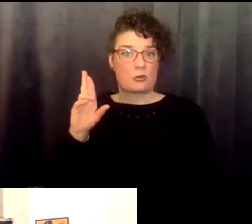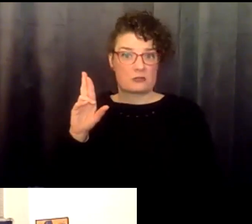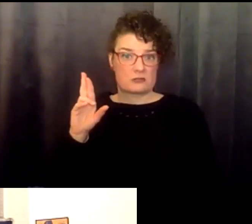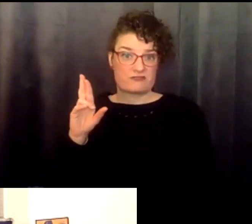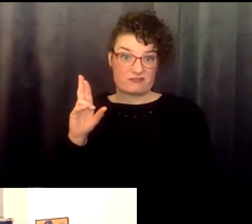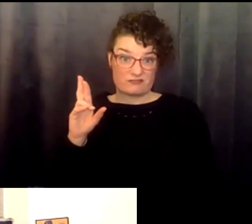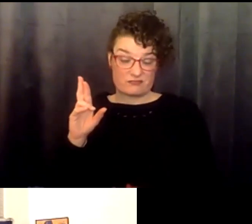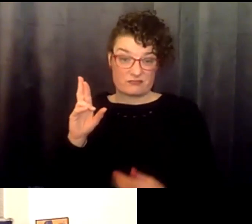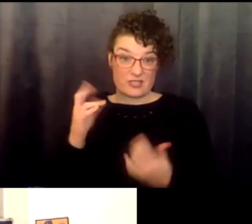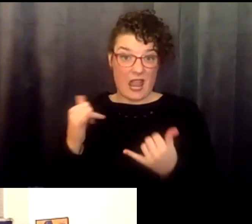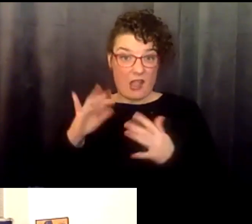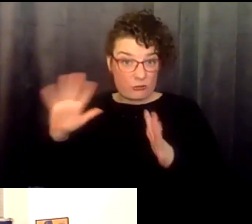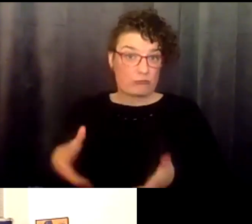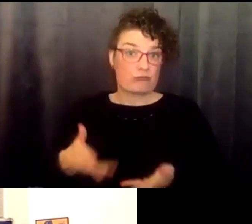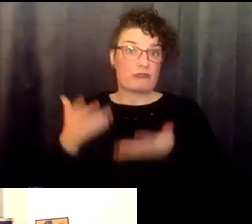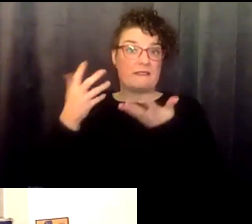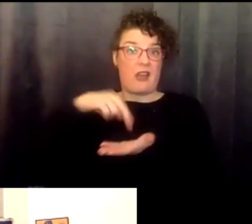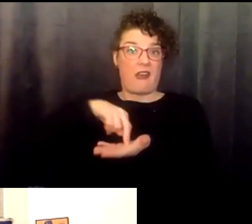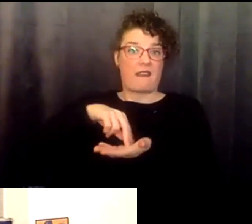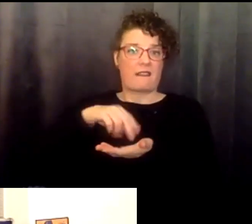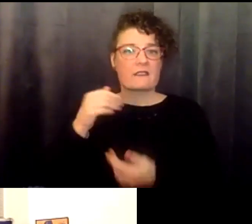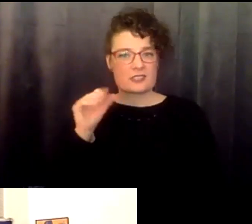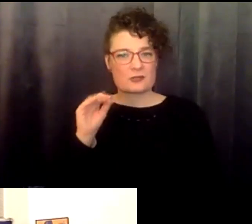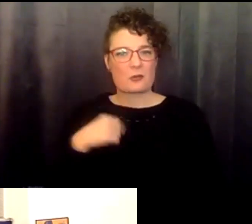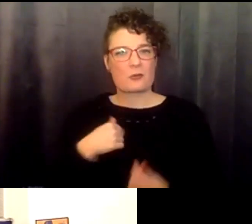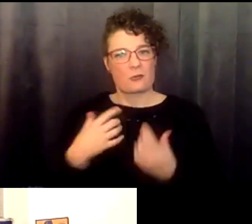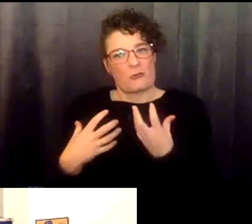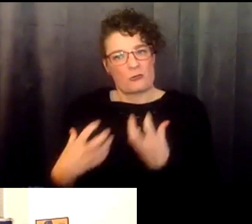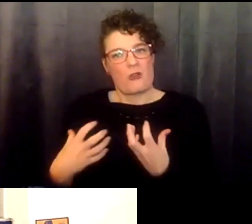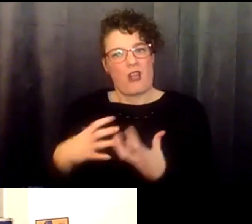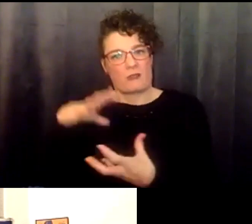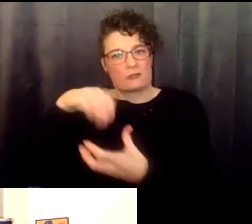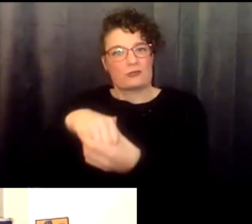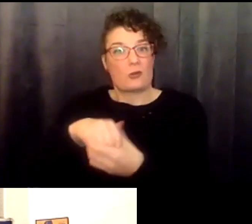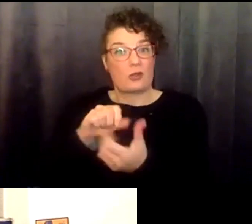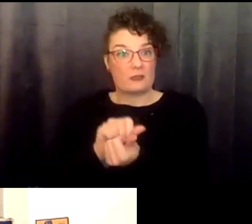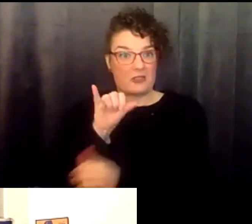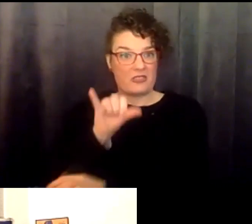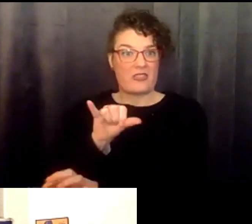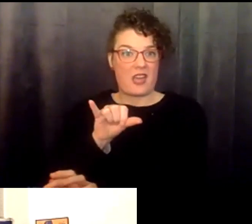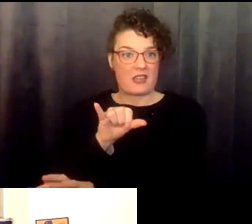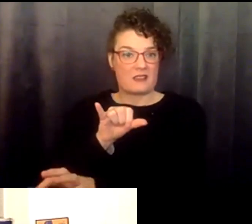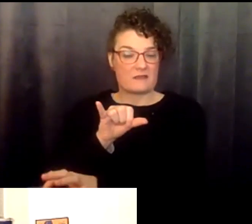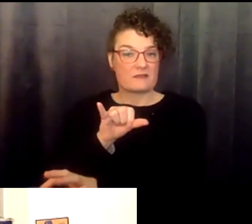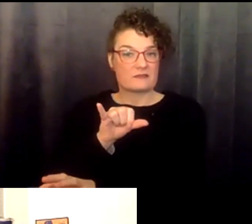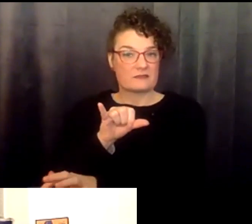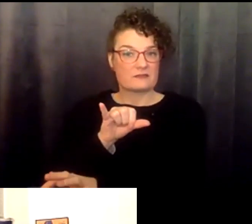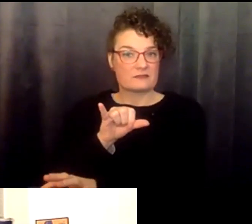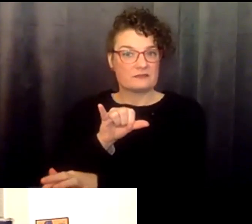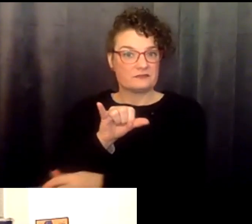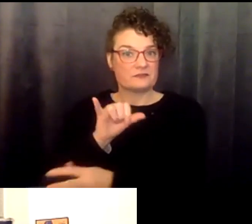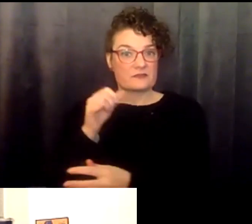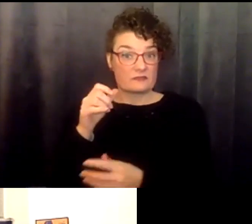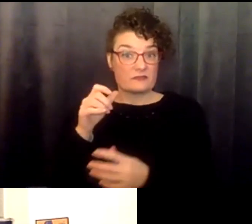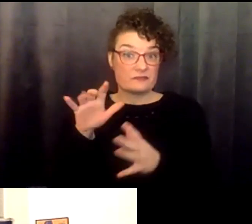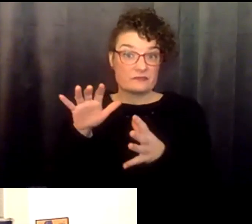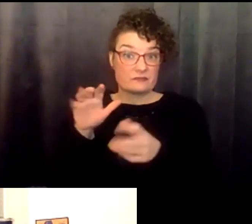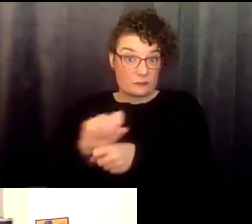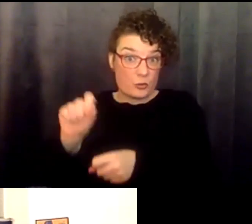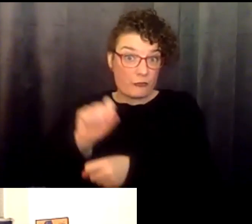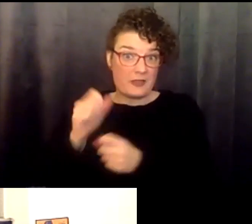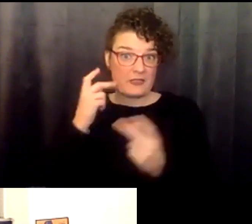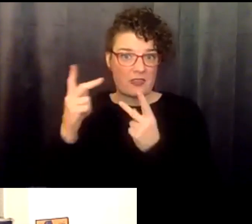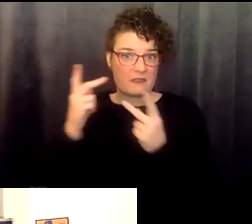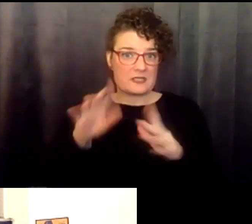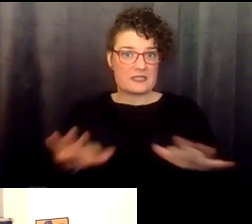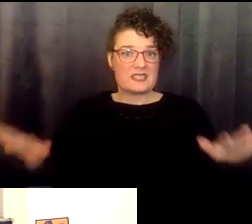of being revived. So I really just wanted to join that kind of movement, what I've been seeing from folks around me.